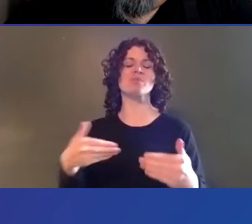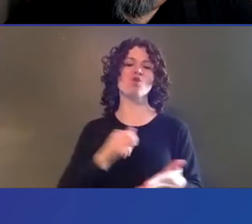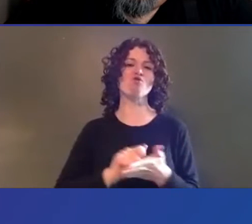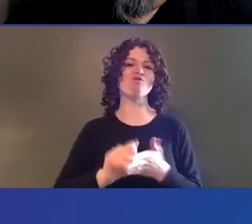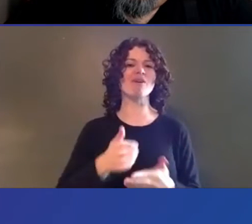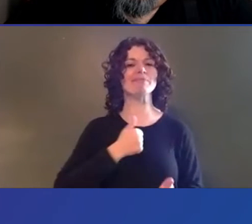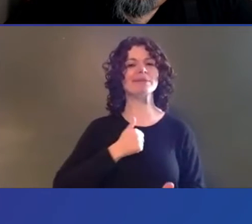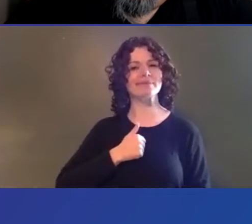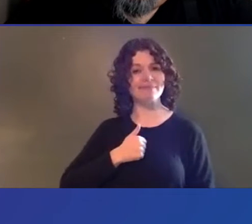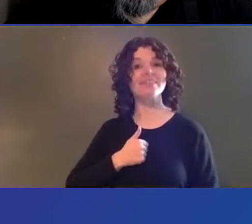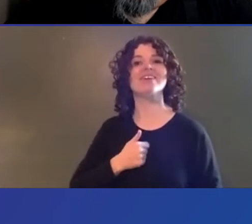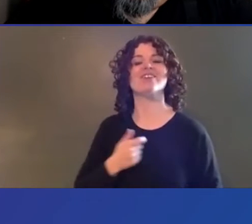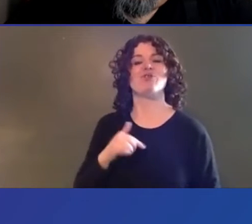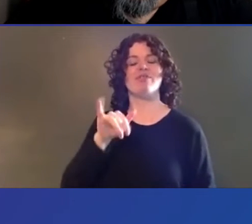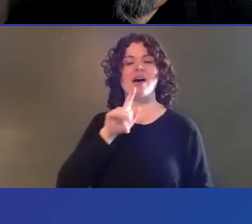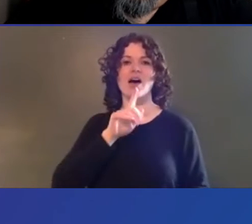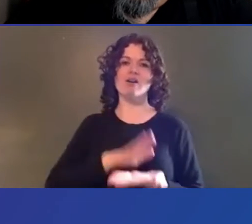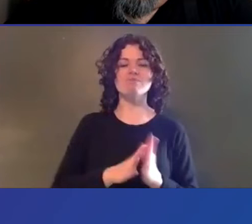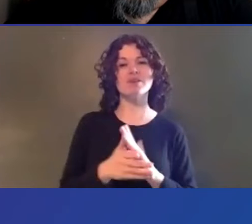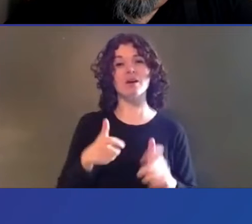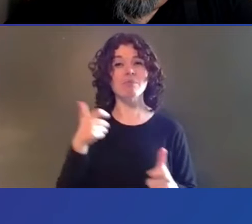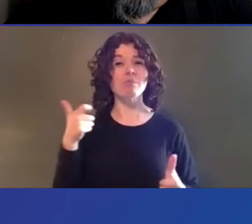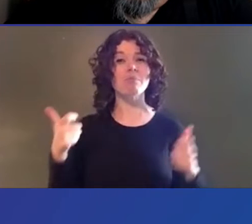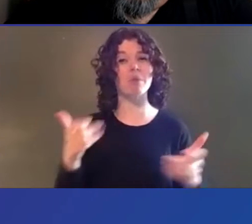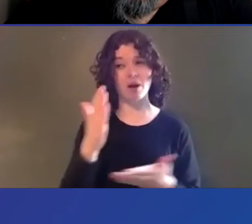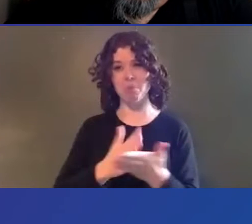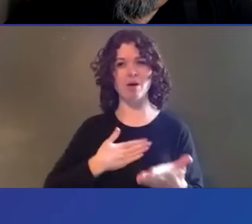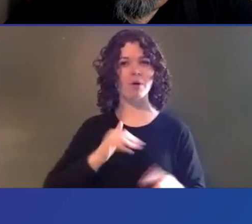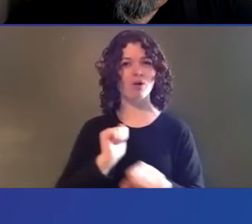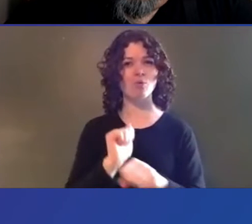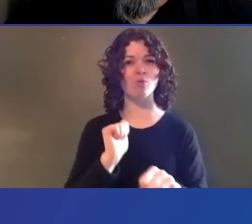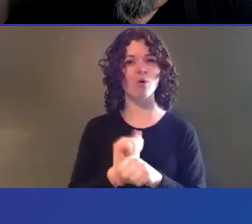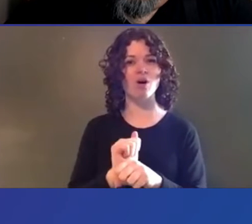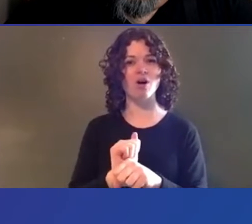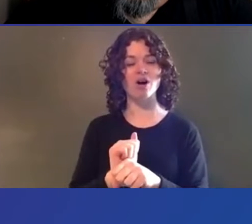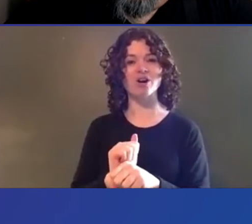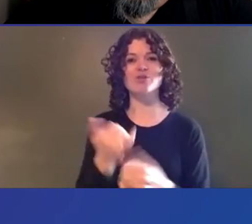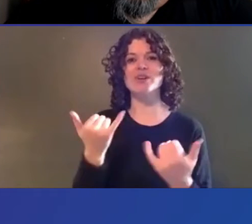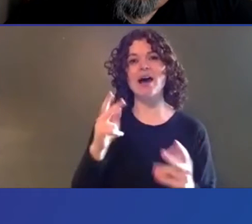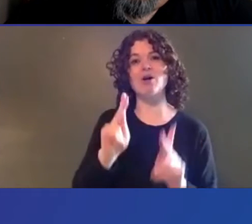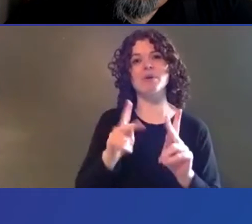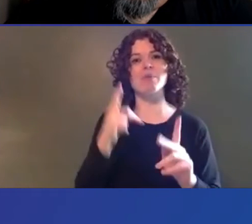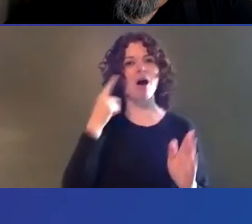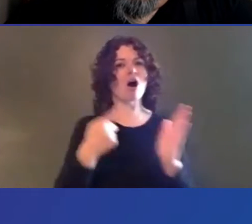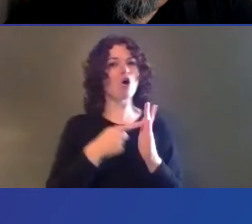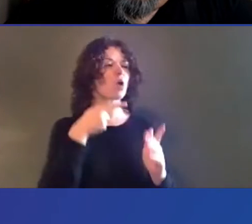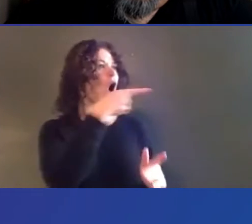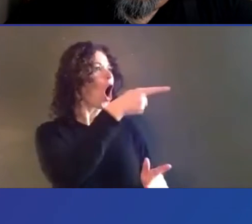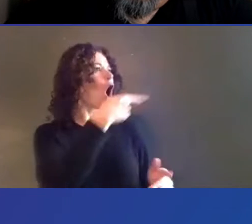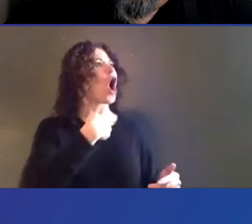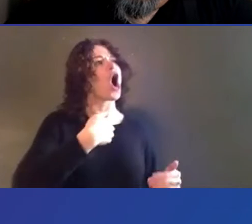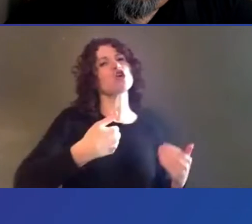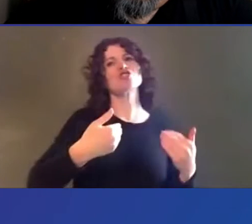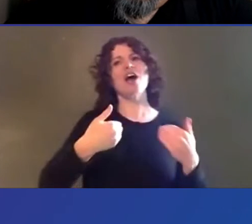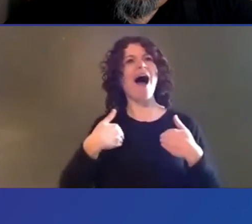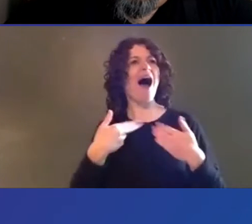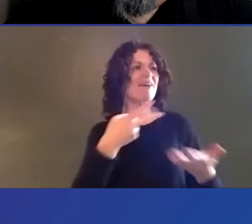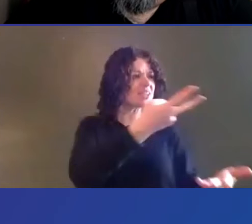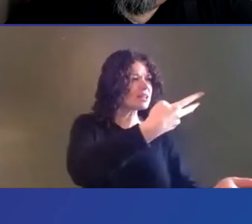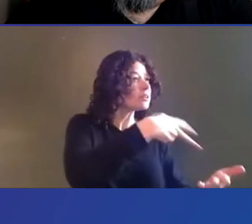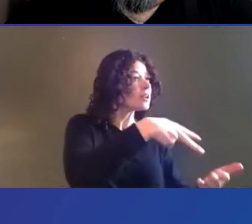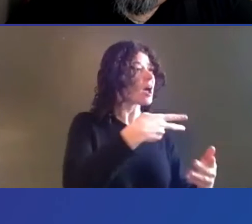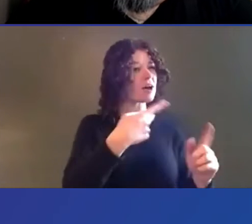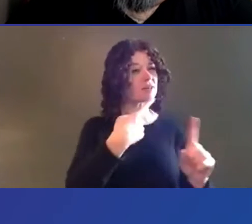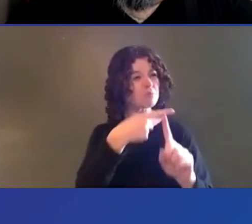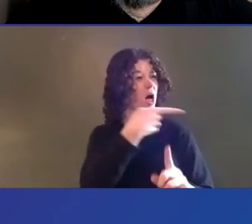big deal, and something that became a signature for me is people's like, she does these little sing-songy things and then it's all this like Tetris dance. And then